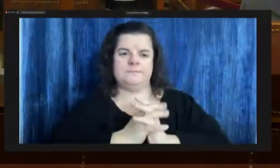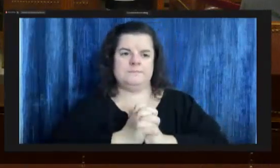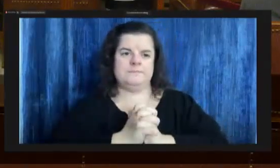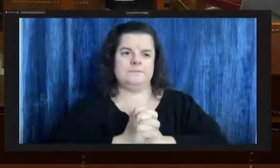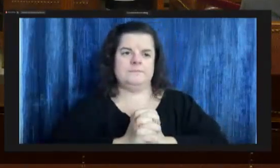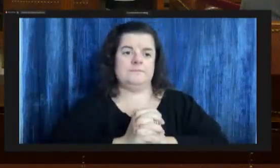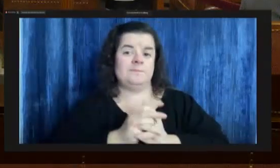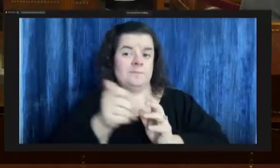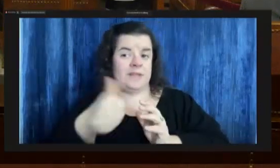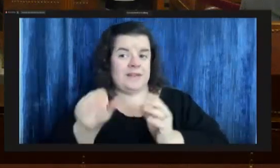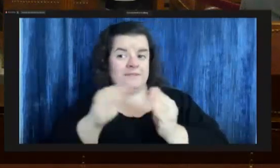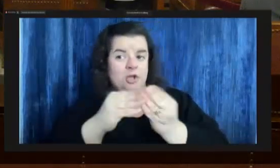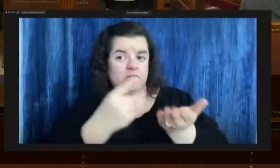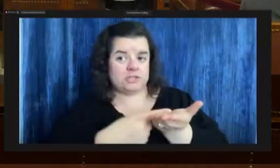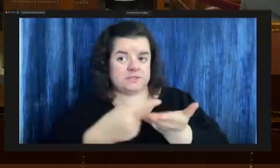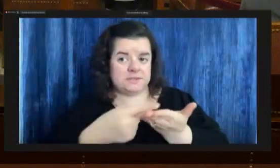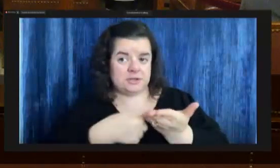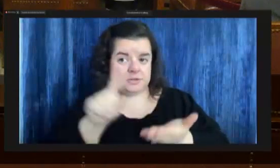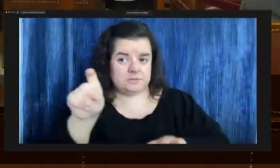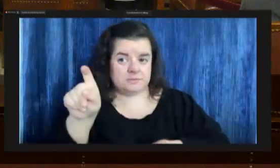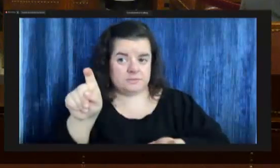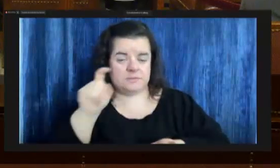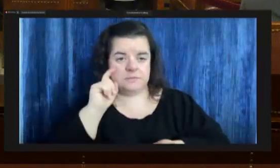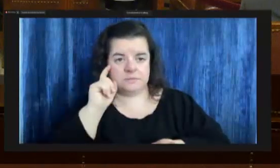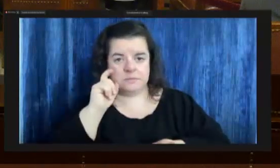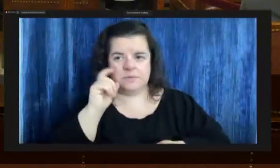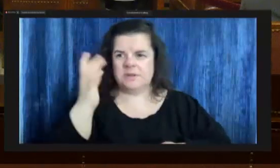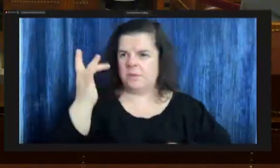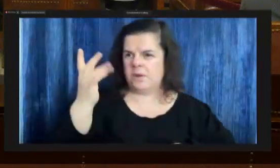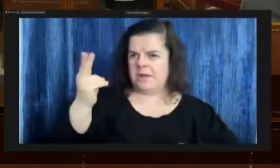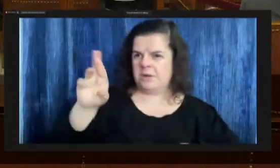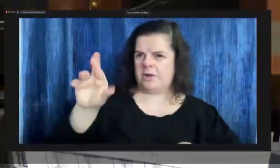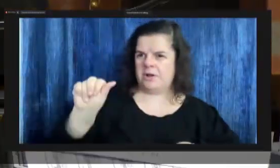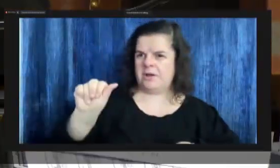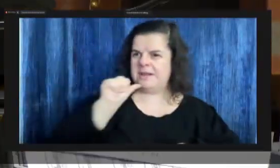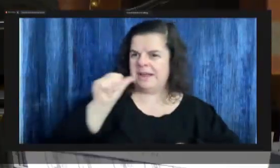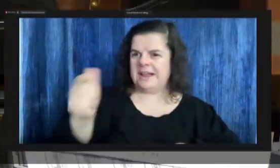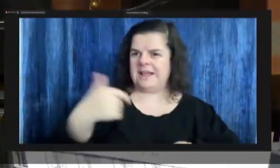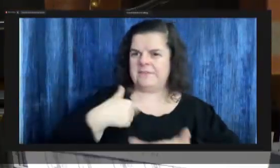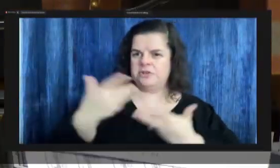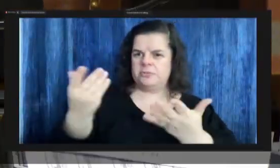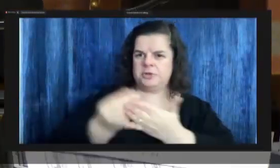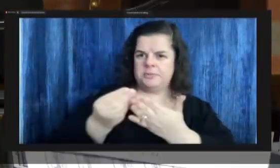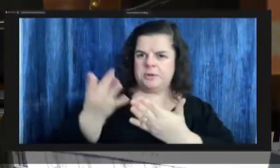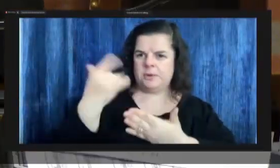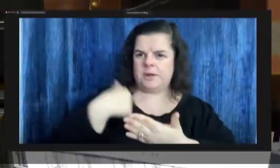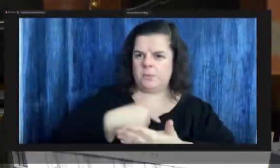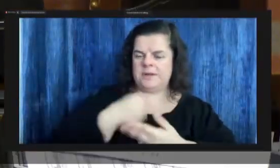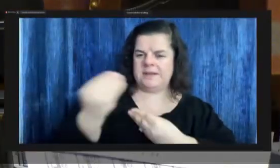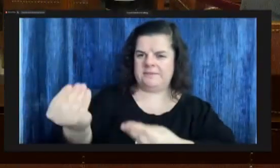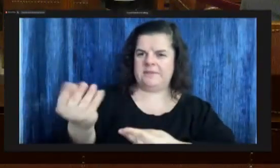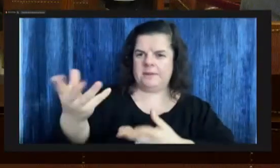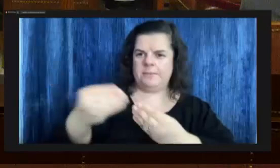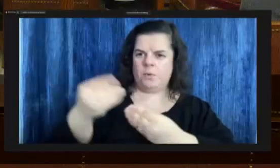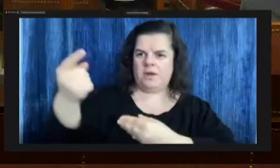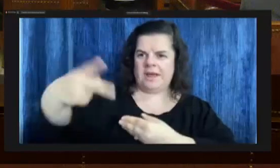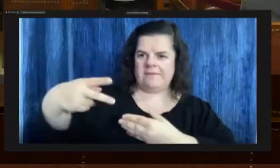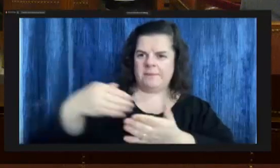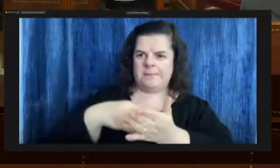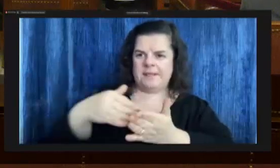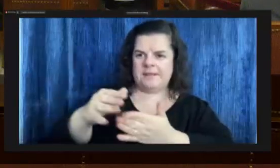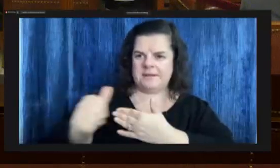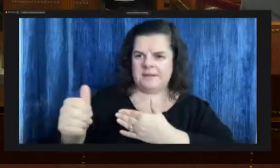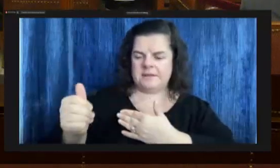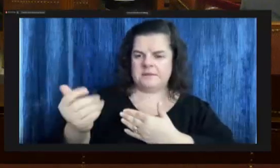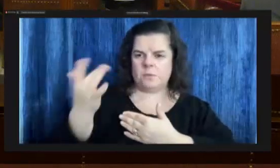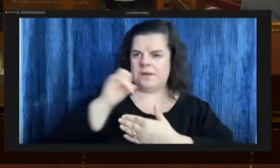Any further discussion, Madam President? Why doesn't the URA already have, they have so much funds we give them already. Why are we giving another half a million? Why don't they just tell the